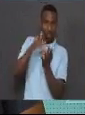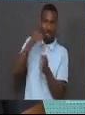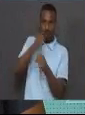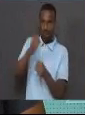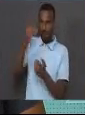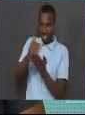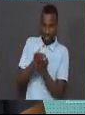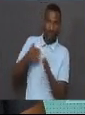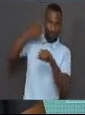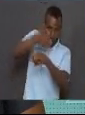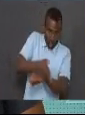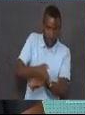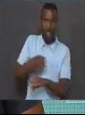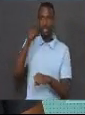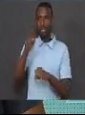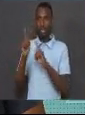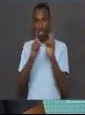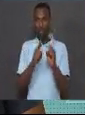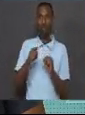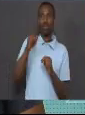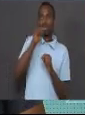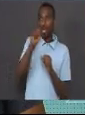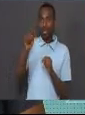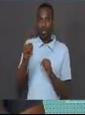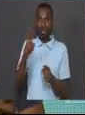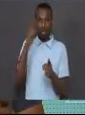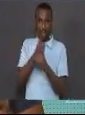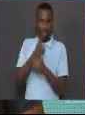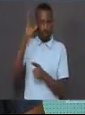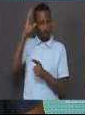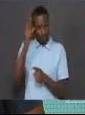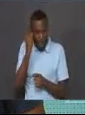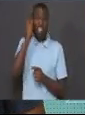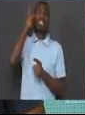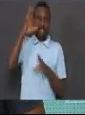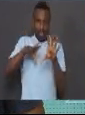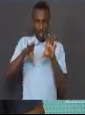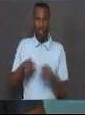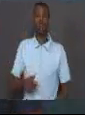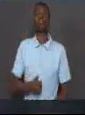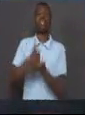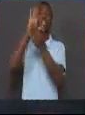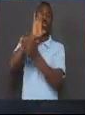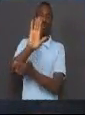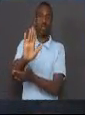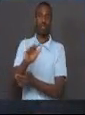question after the lesson to be sure you understand all of the concepts.